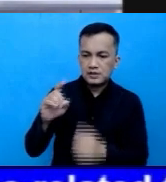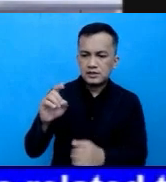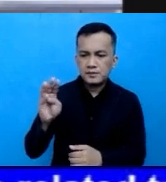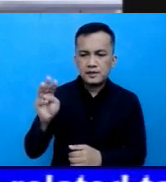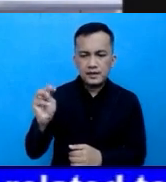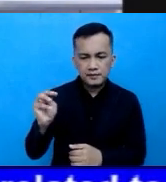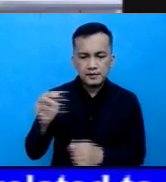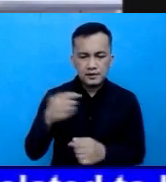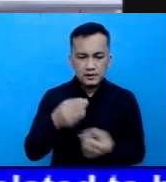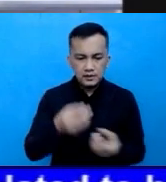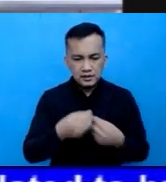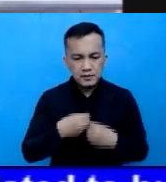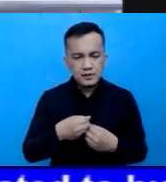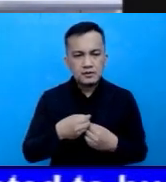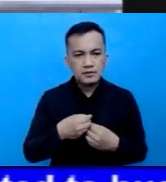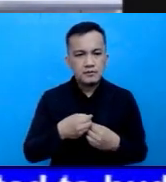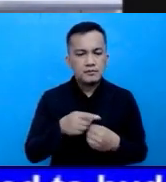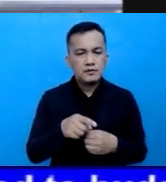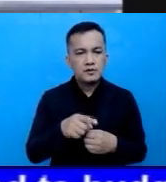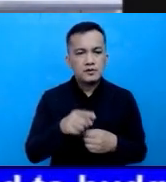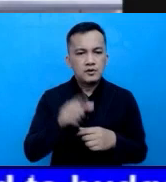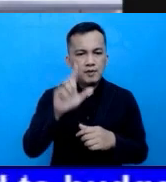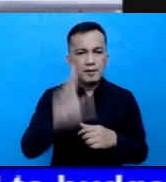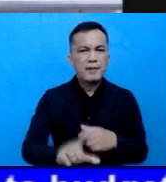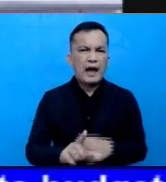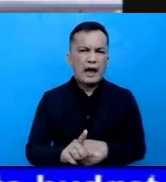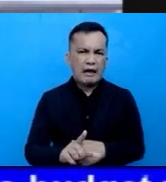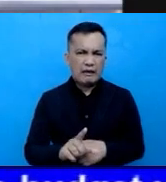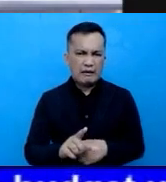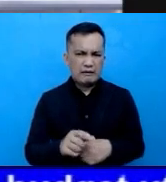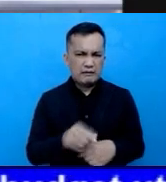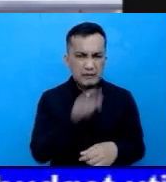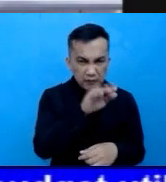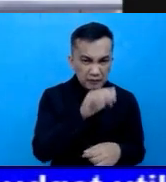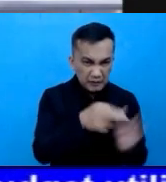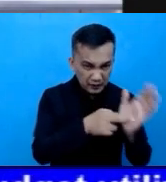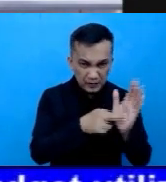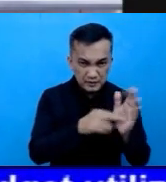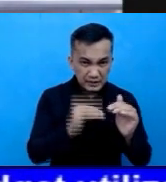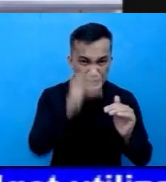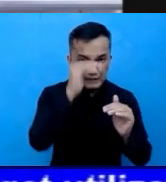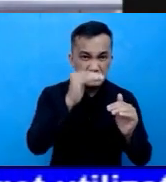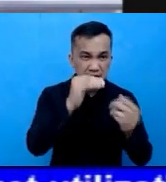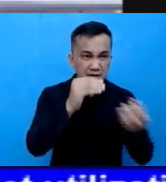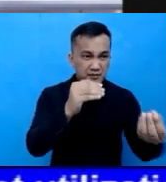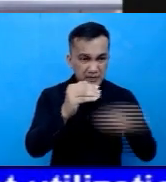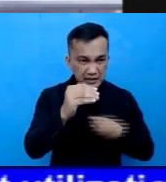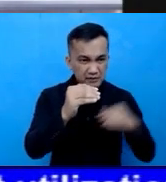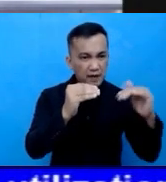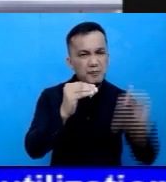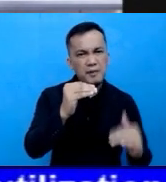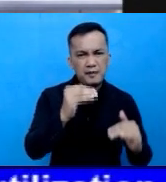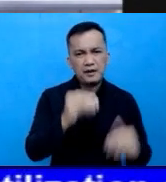us an amount lower than what we requested po. Yeah, so that means